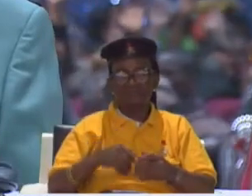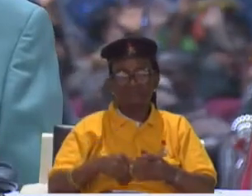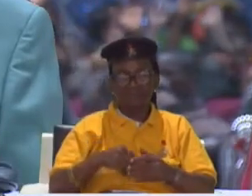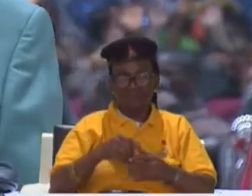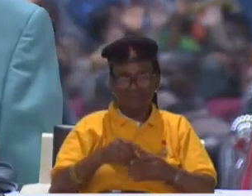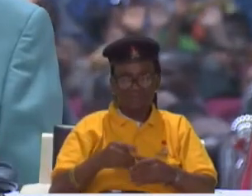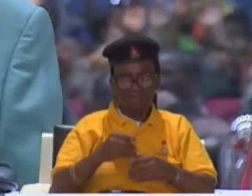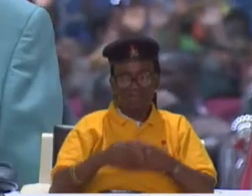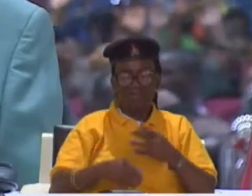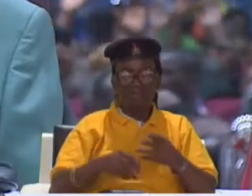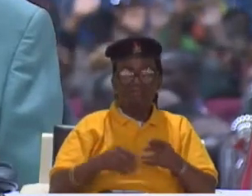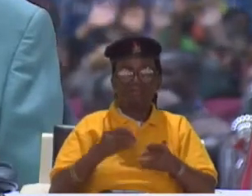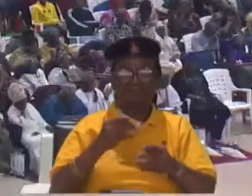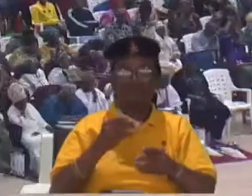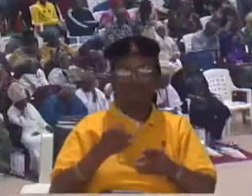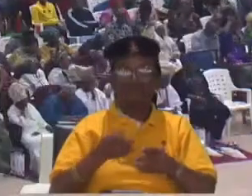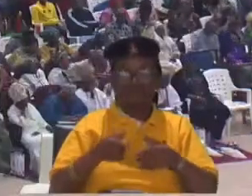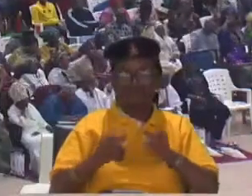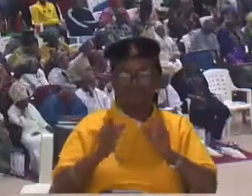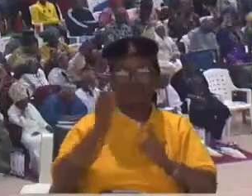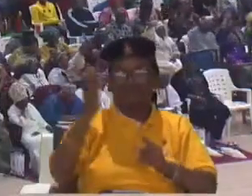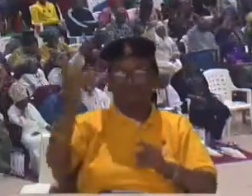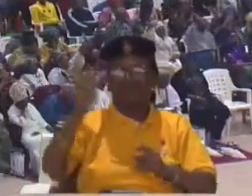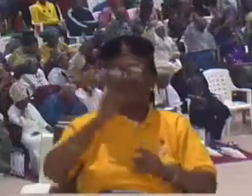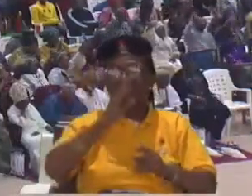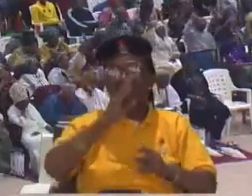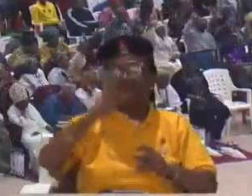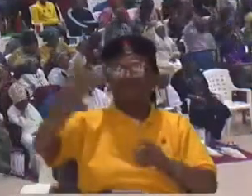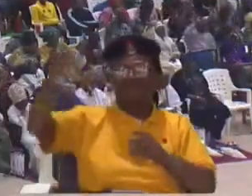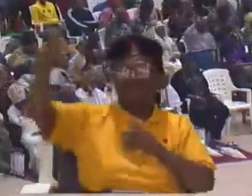there be light.